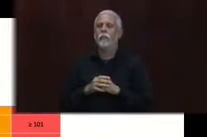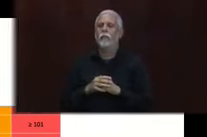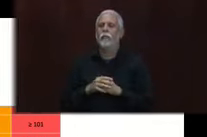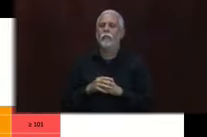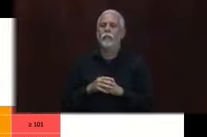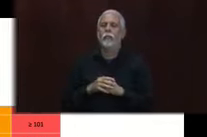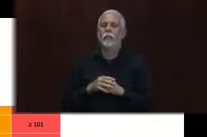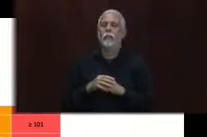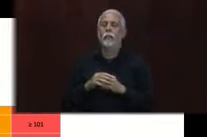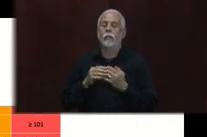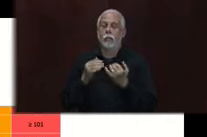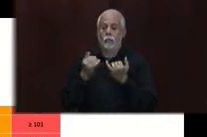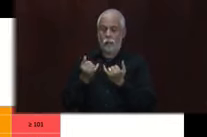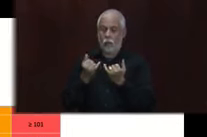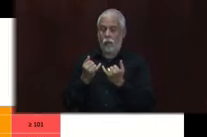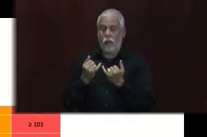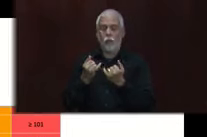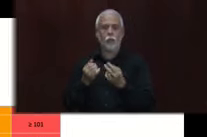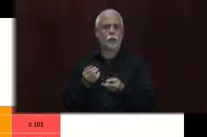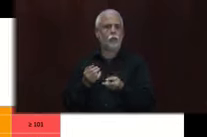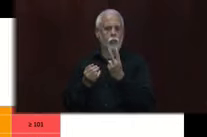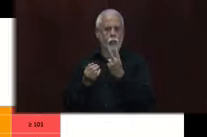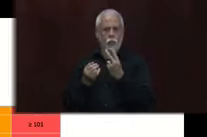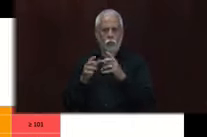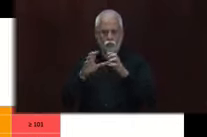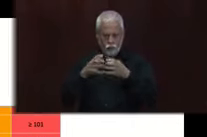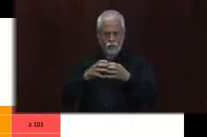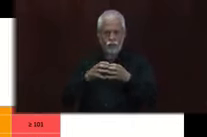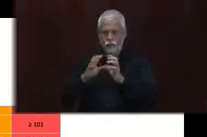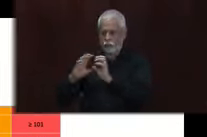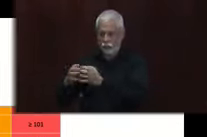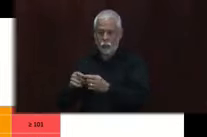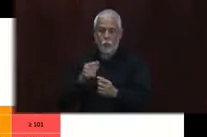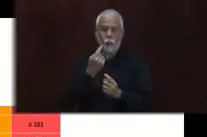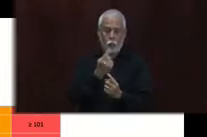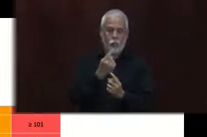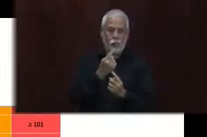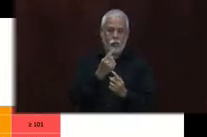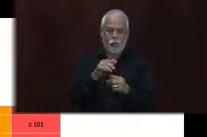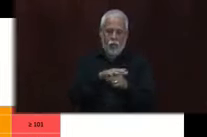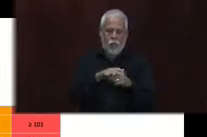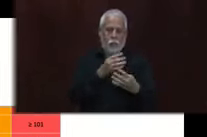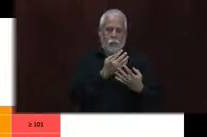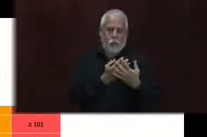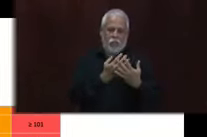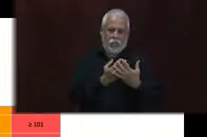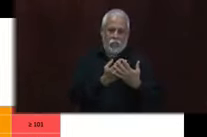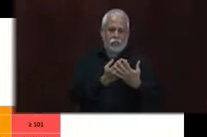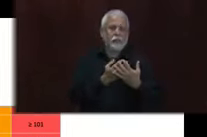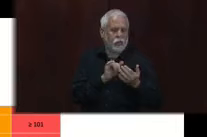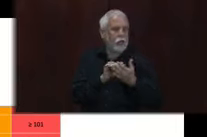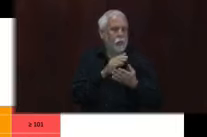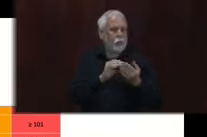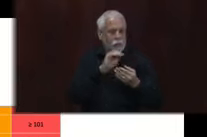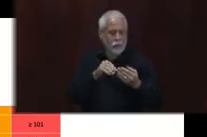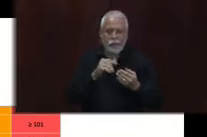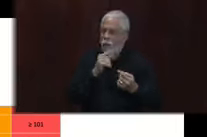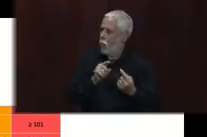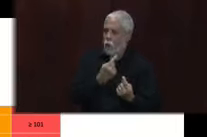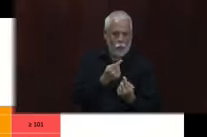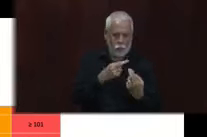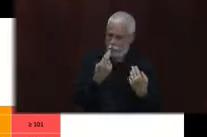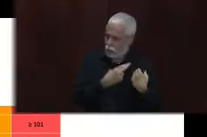We are experiencing, two significant clusters, including one at an area prison, that are contributing to the increase, but not